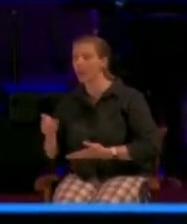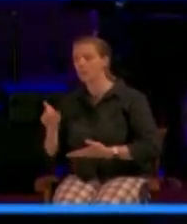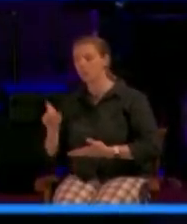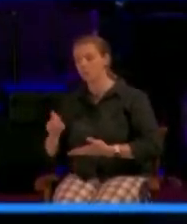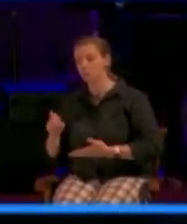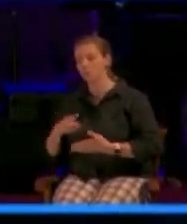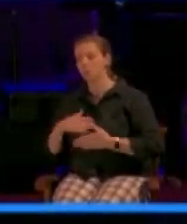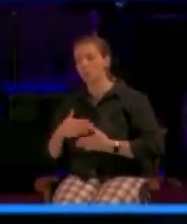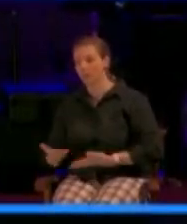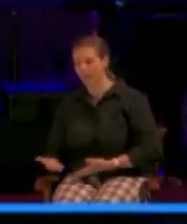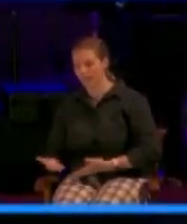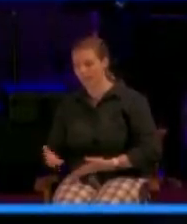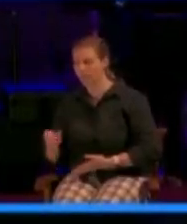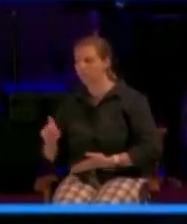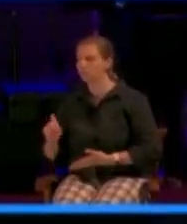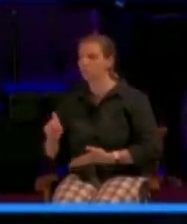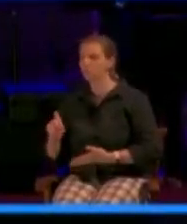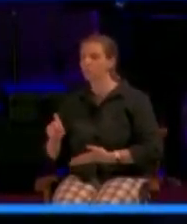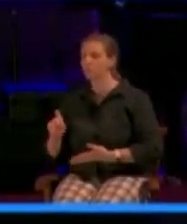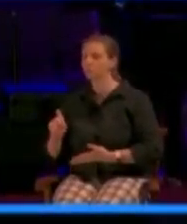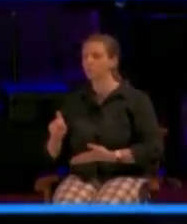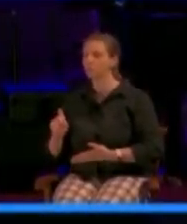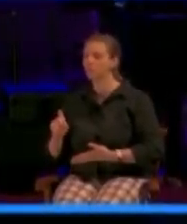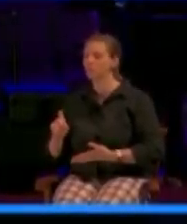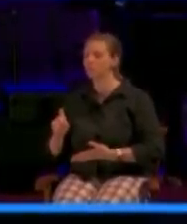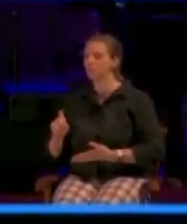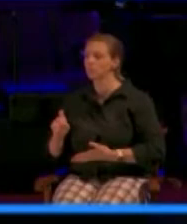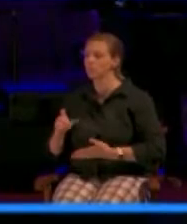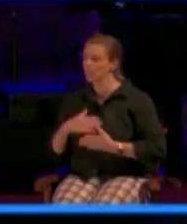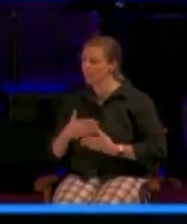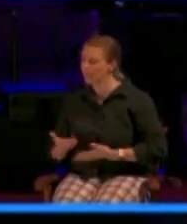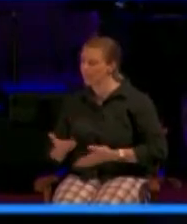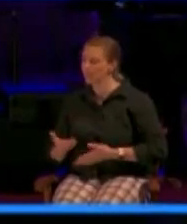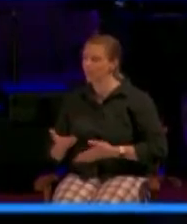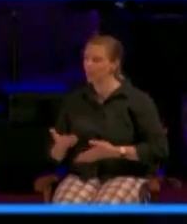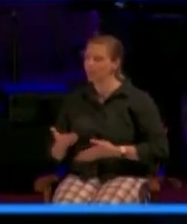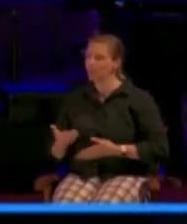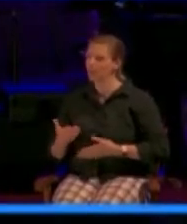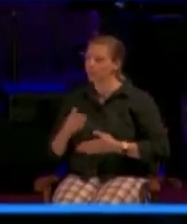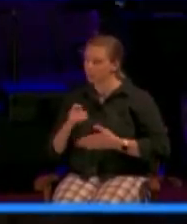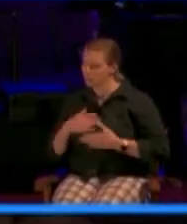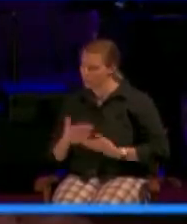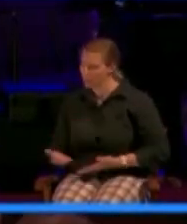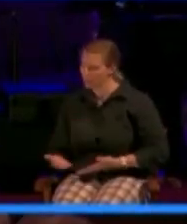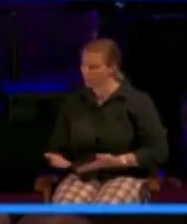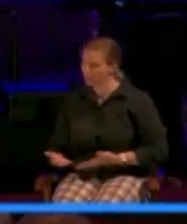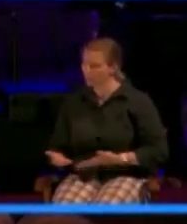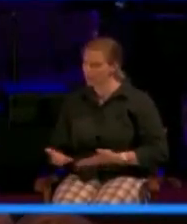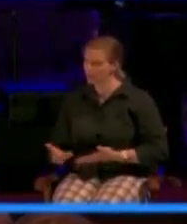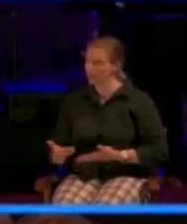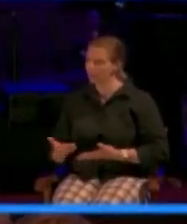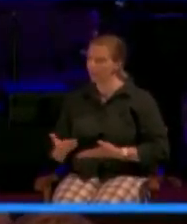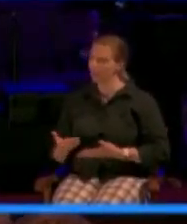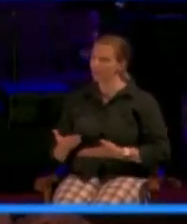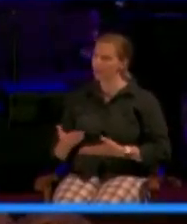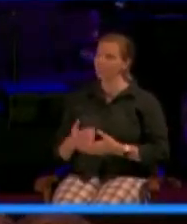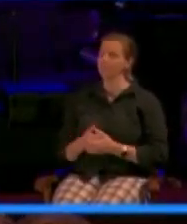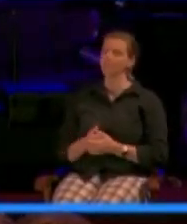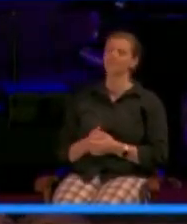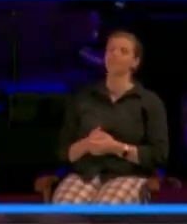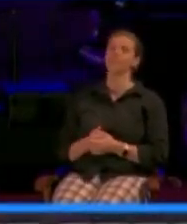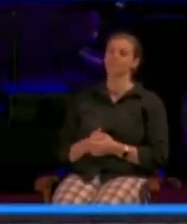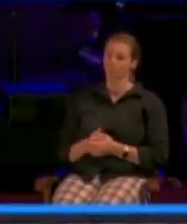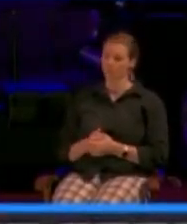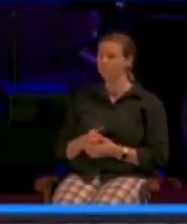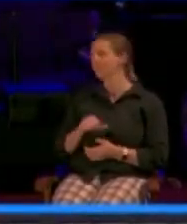You say, well, what kind of attitude do you have to be saved? Well, I want to show you one more verse, and I'm going to bring it to a